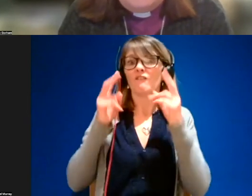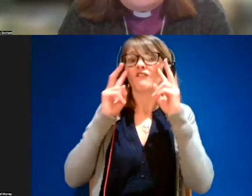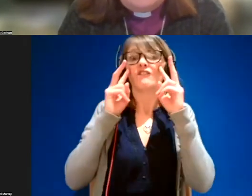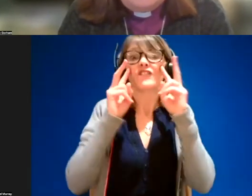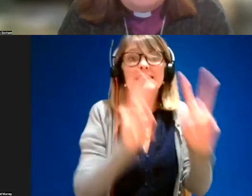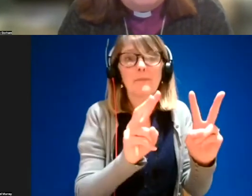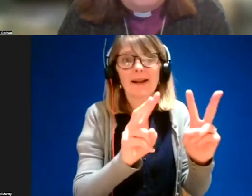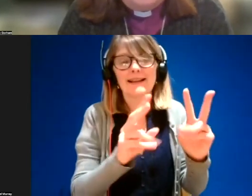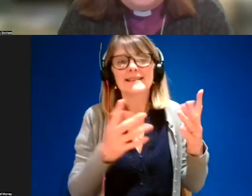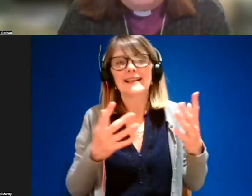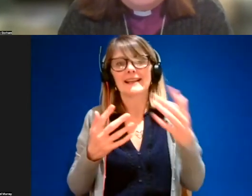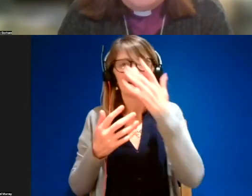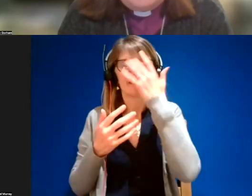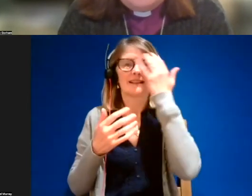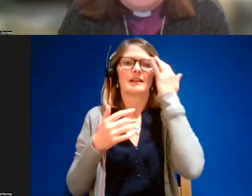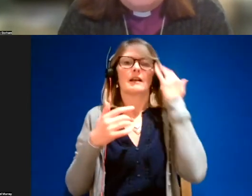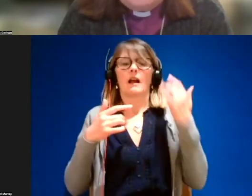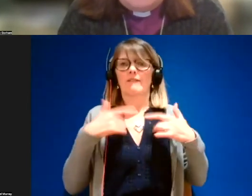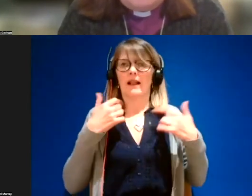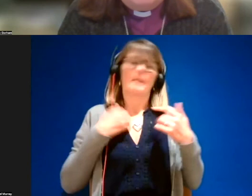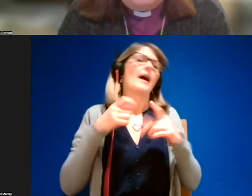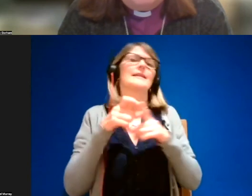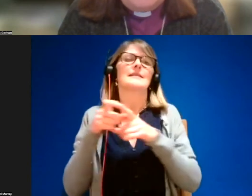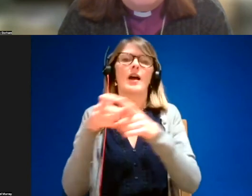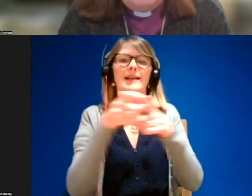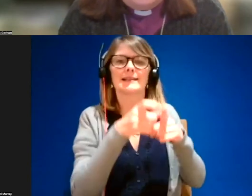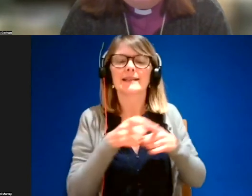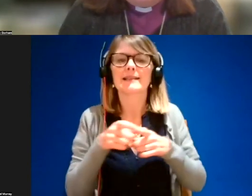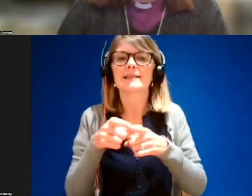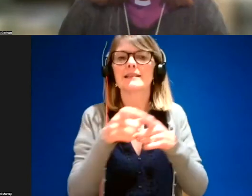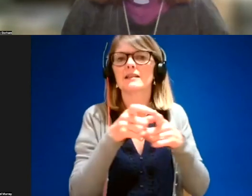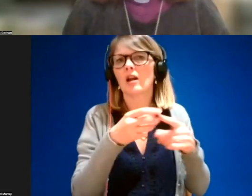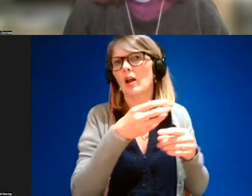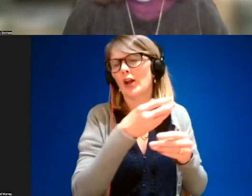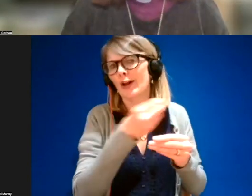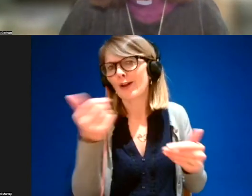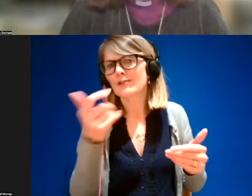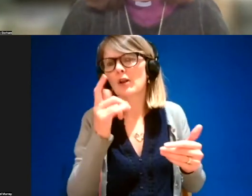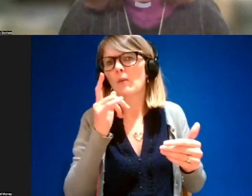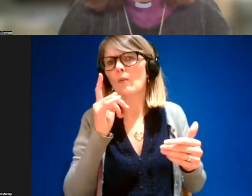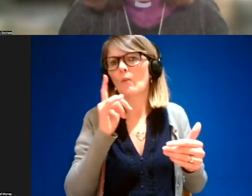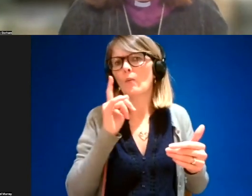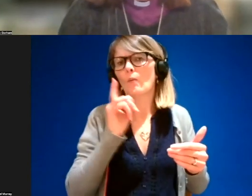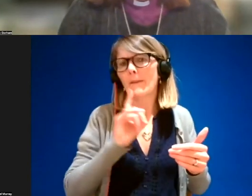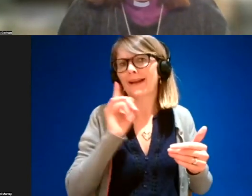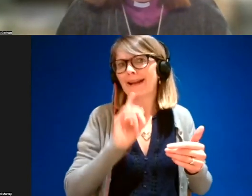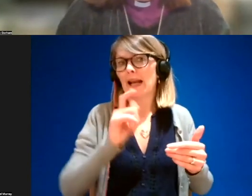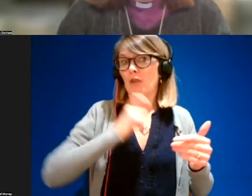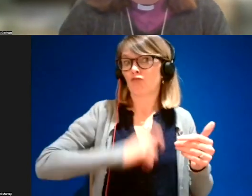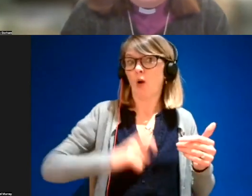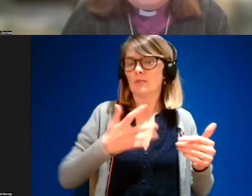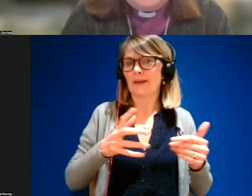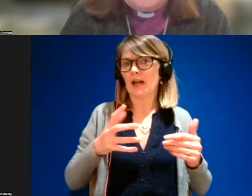of, because I feel a bit in our diocese, you know, so a number of women in roles have been replaced by men in roles, and so therefore there